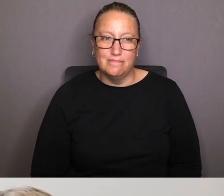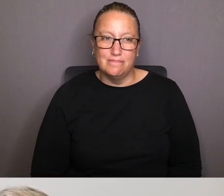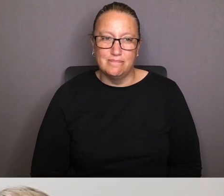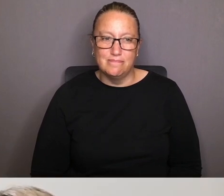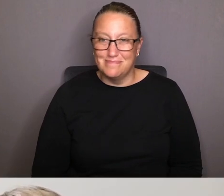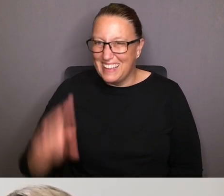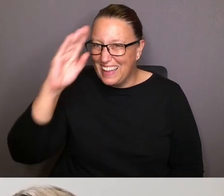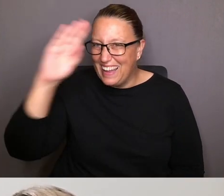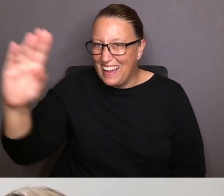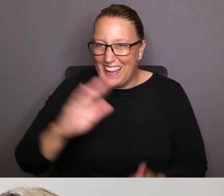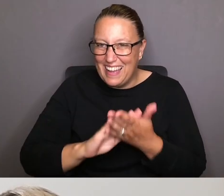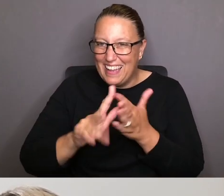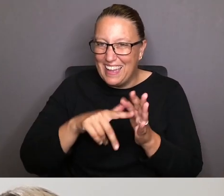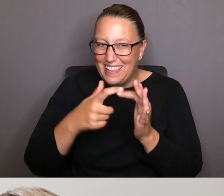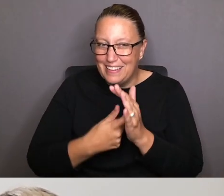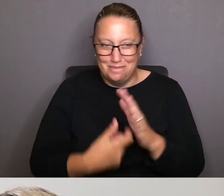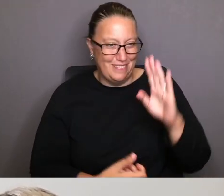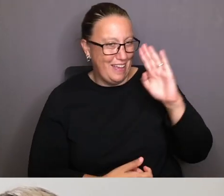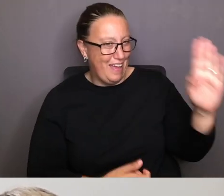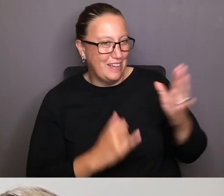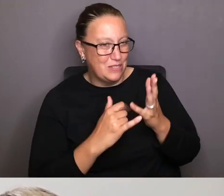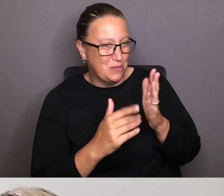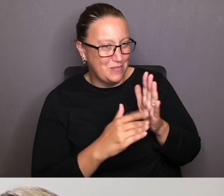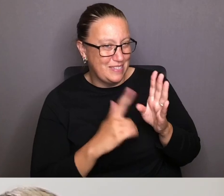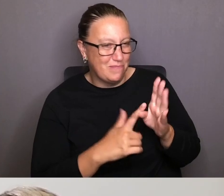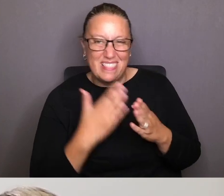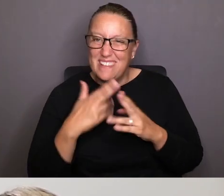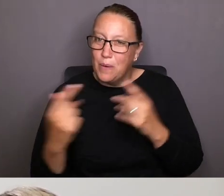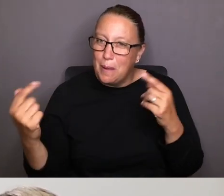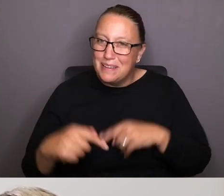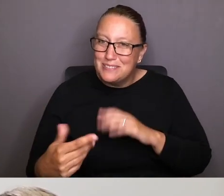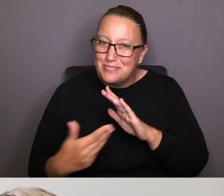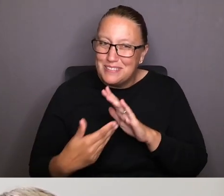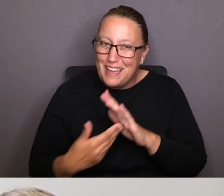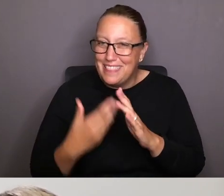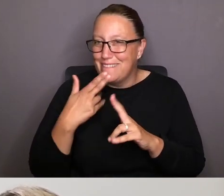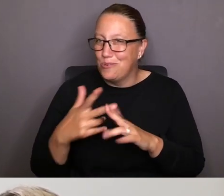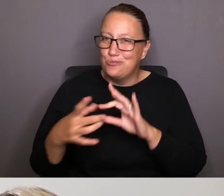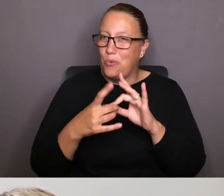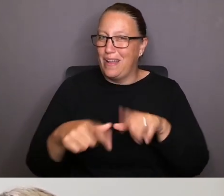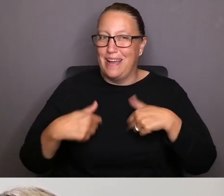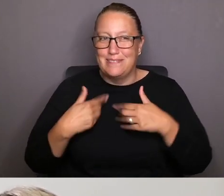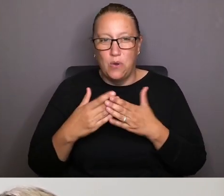Hi Heather. Hey Suzy. Thanks so much for coming today and joining us on our